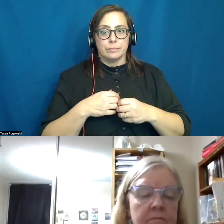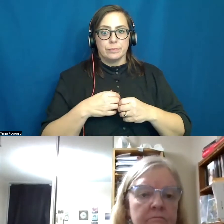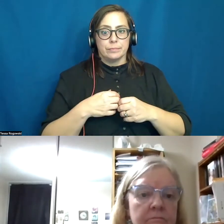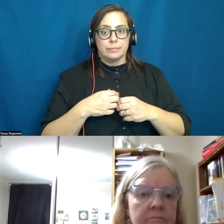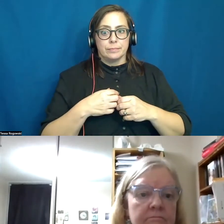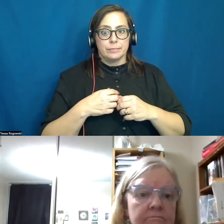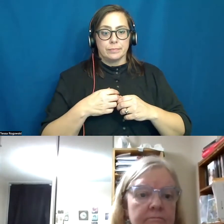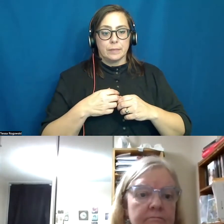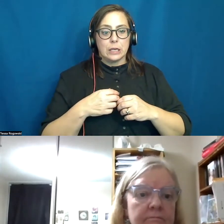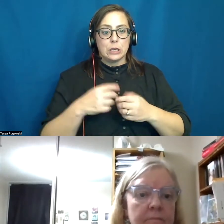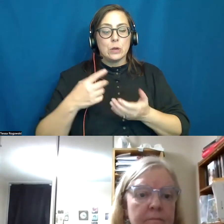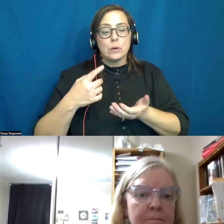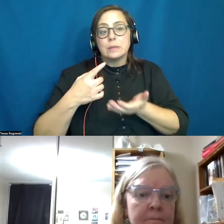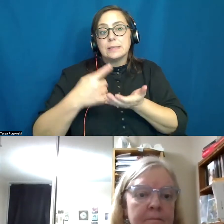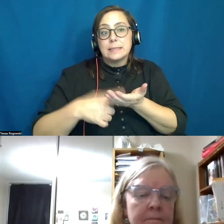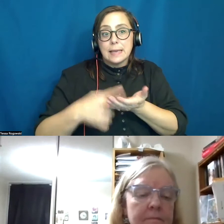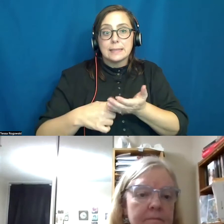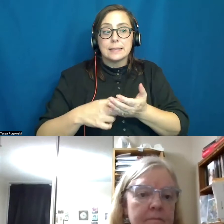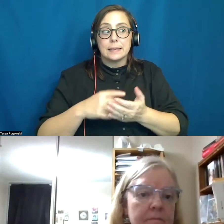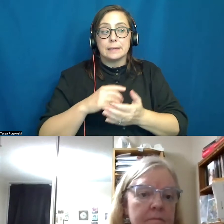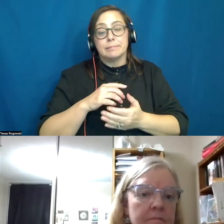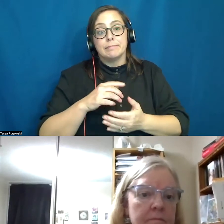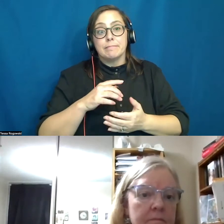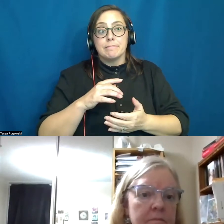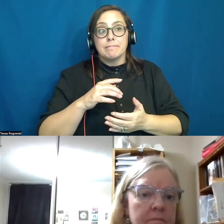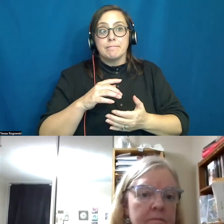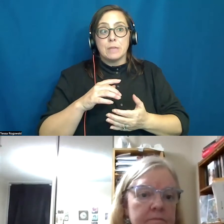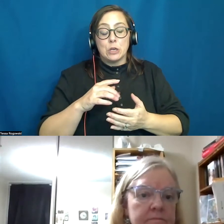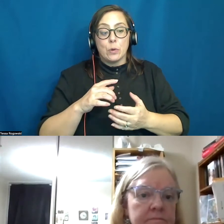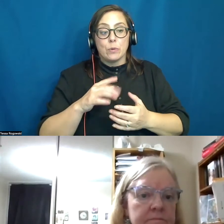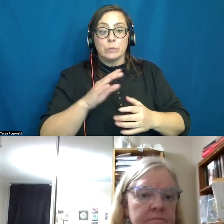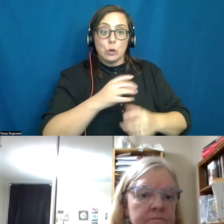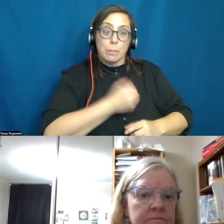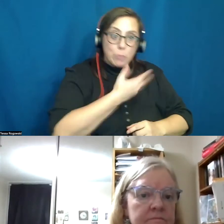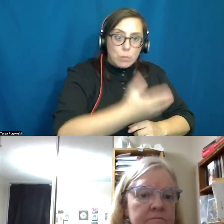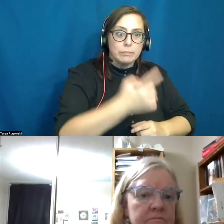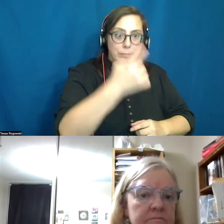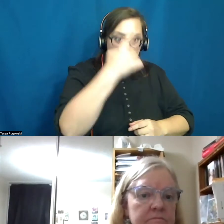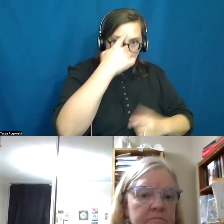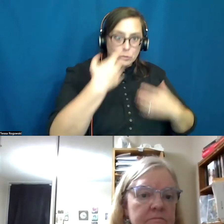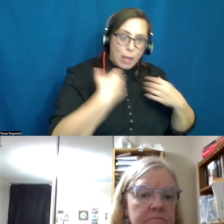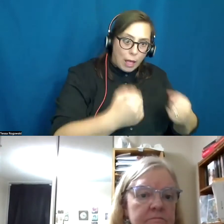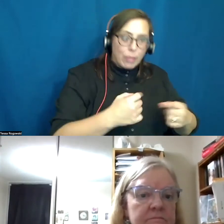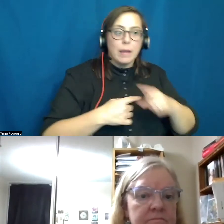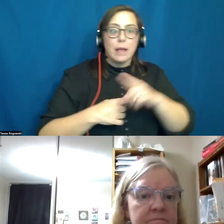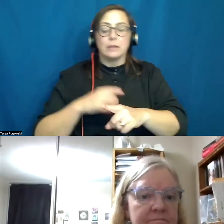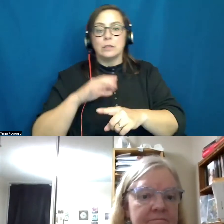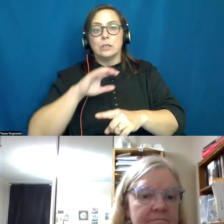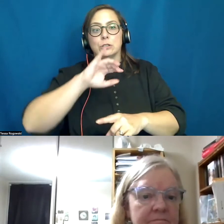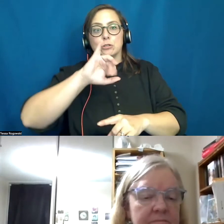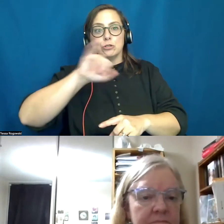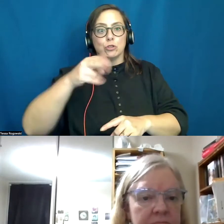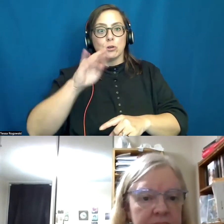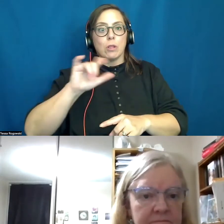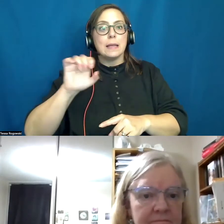in discussing the same sorts of themes within both spheres, which maybe you do. That's what I